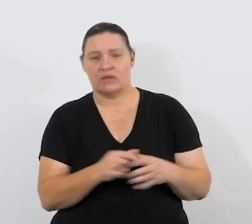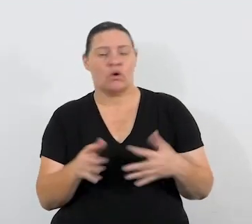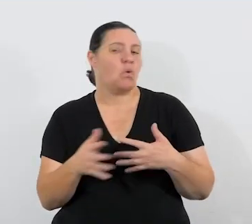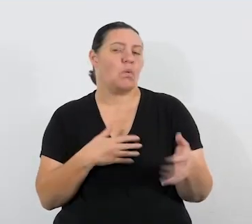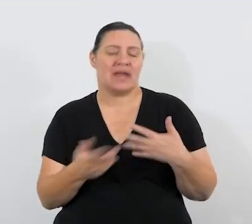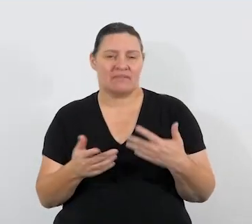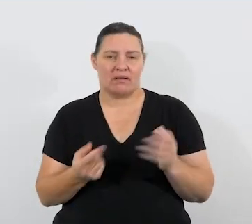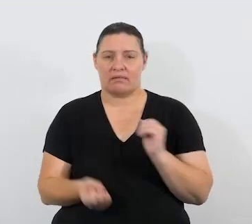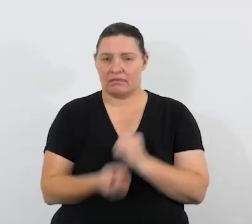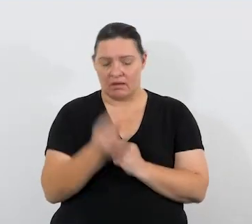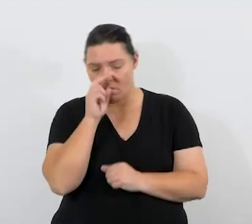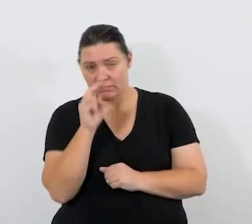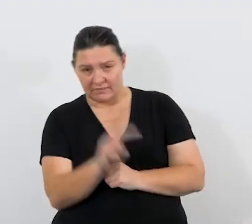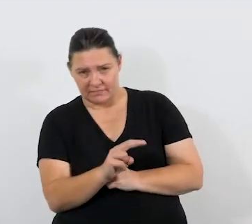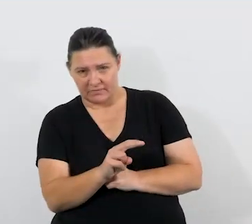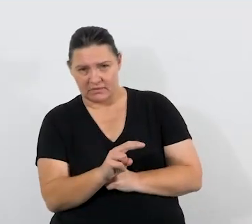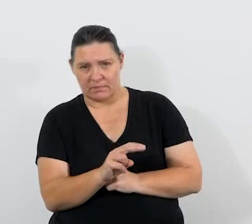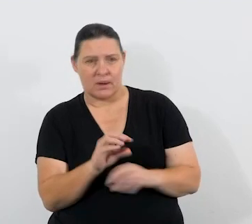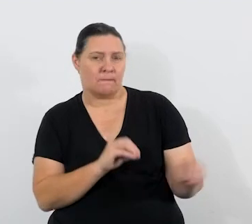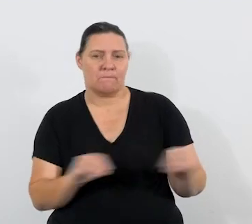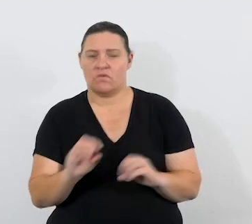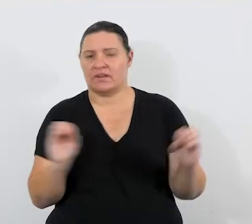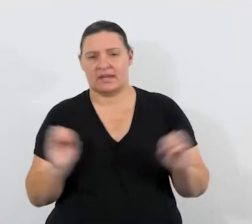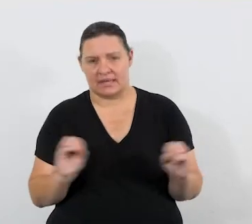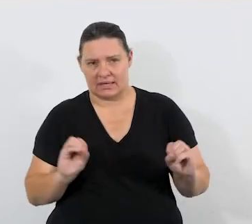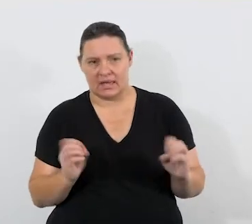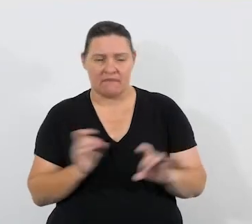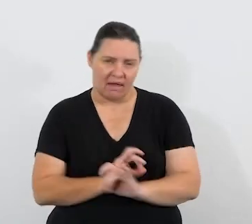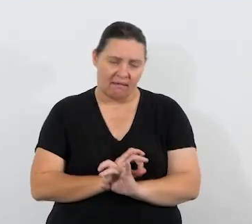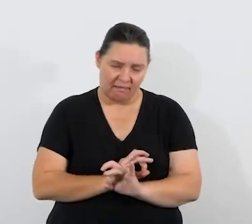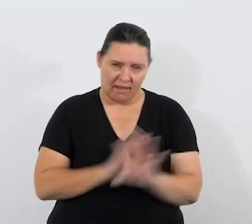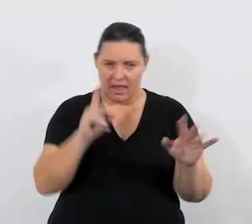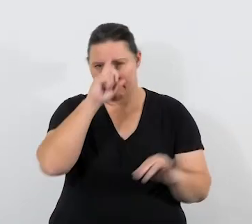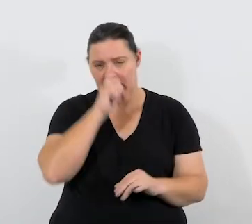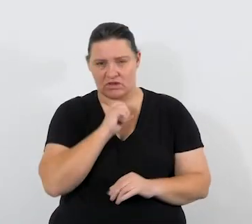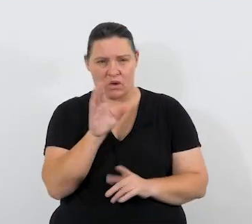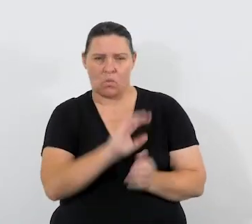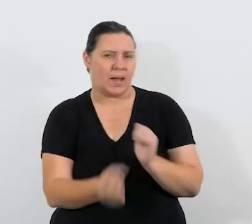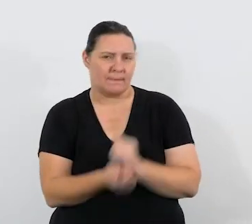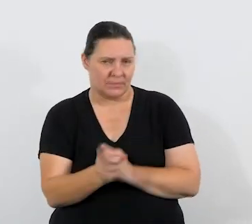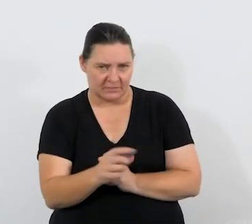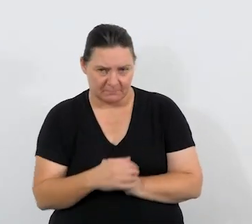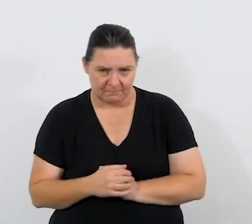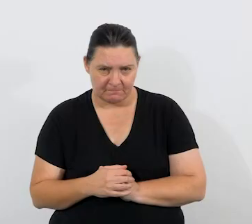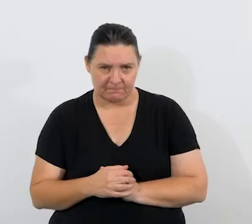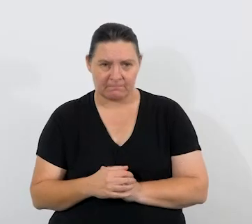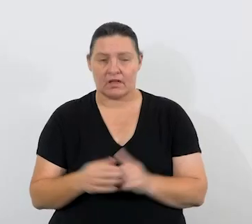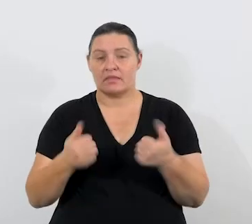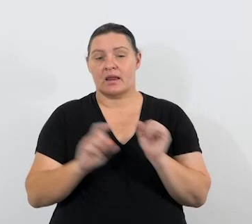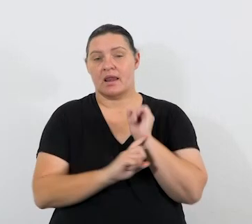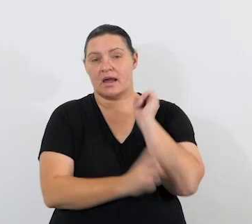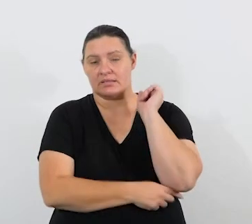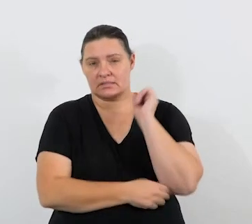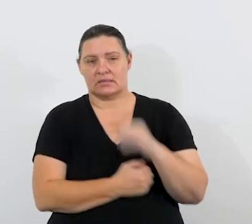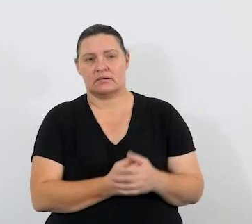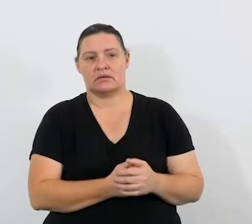that whatever specimen you're observing, it doesn't move around and you can get a clear picture of what they look like. And then the